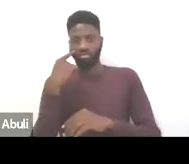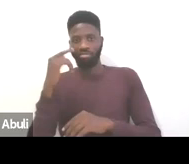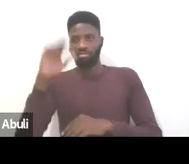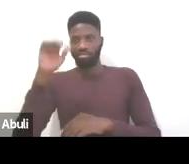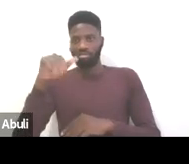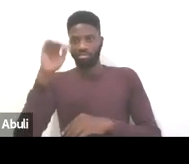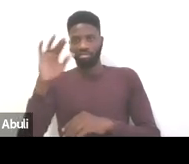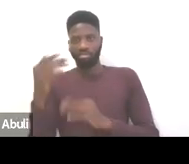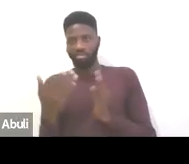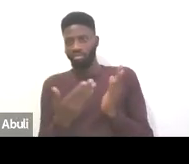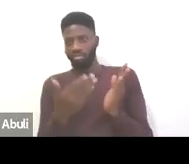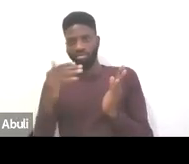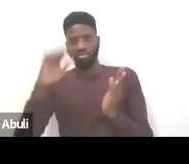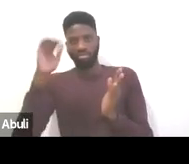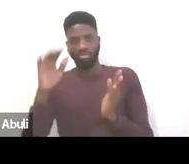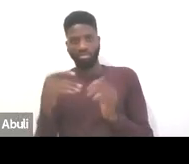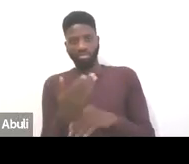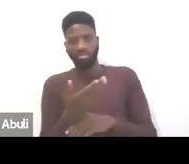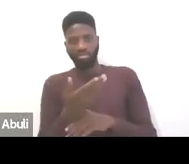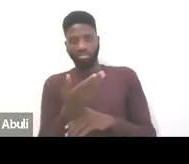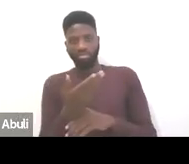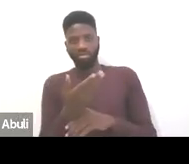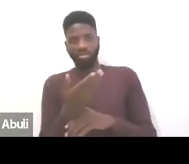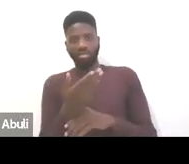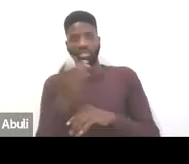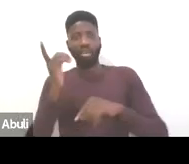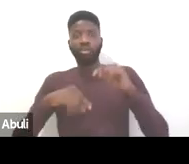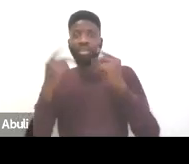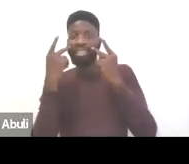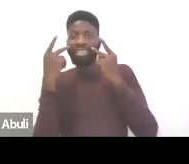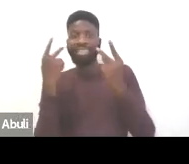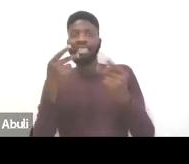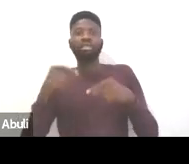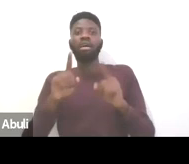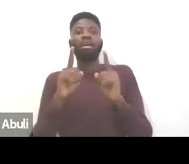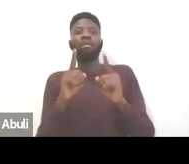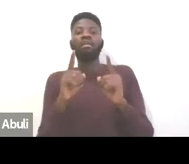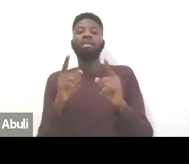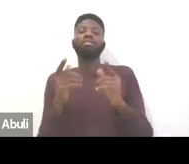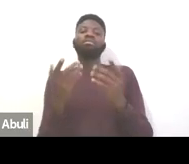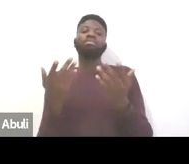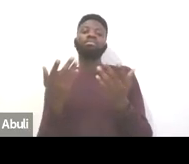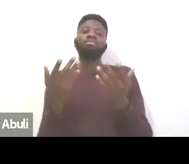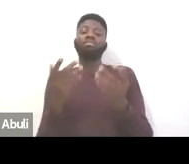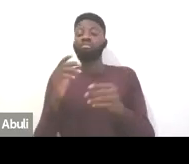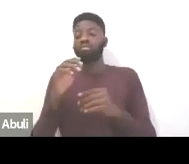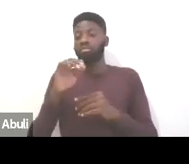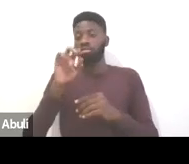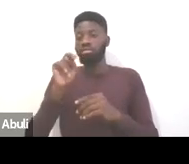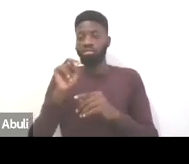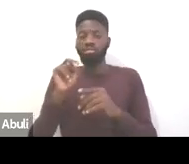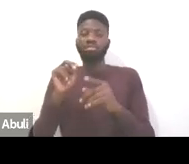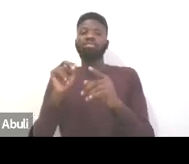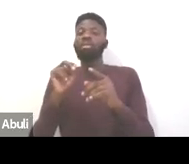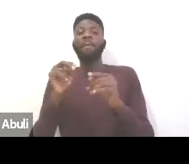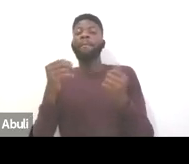And as you can see, Rotha is right. You can see where she hasn't, or he, John is he. So John has